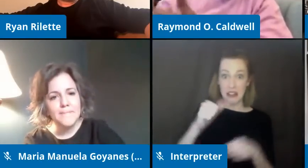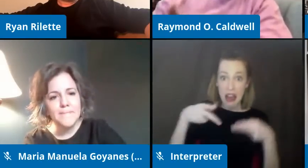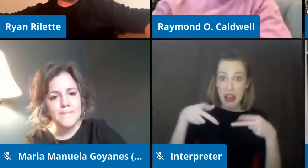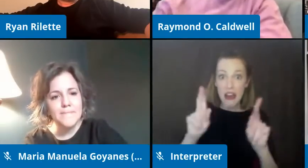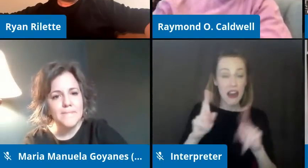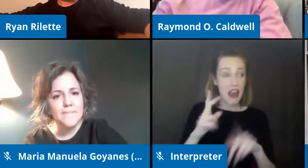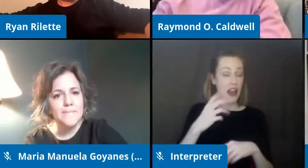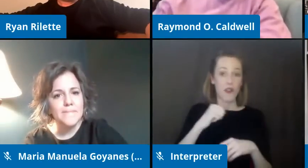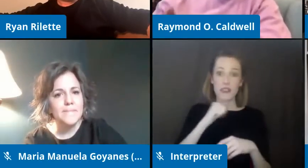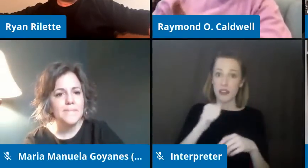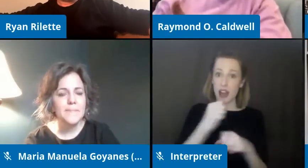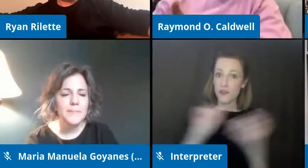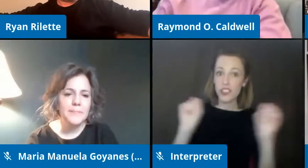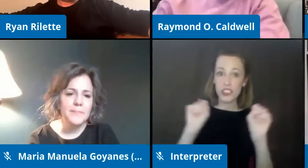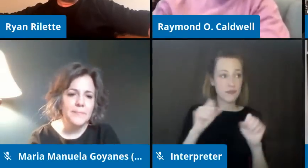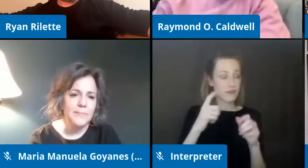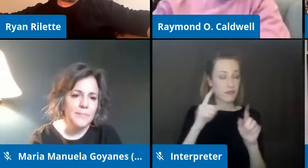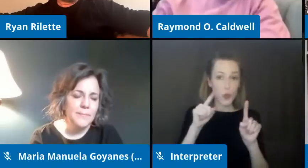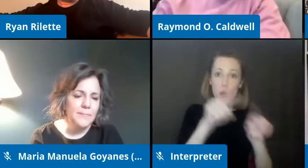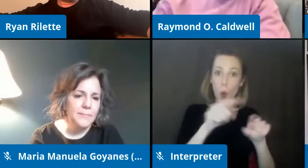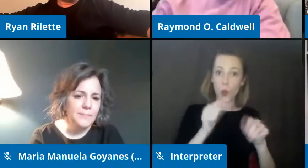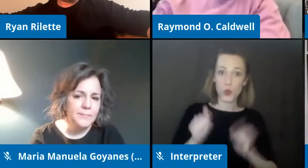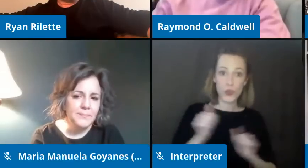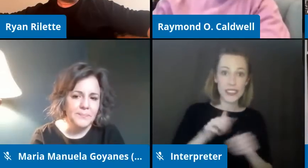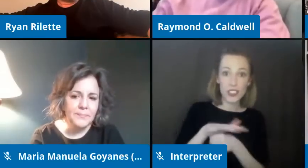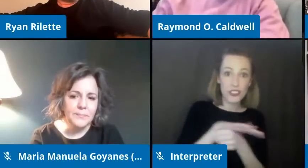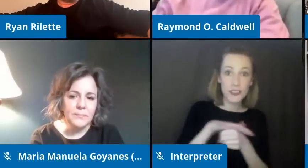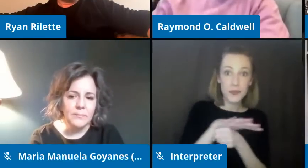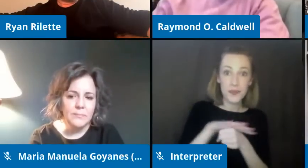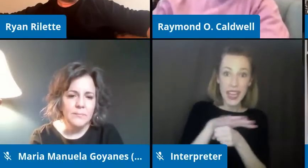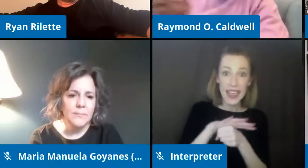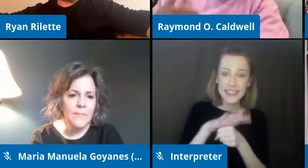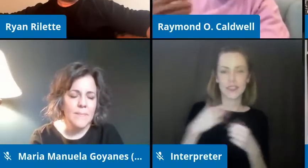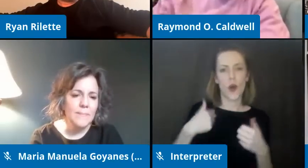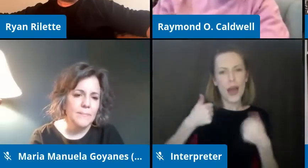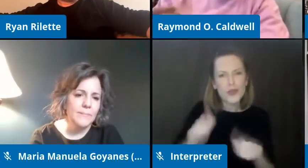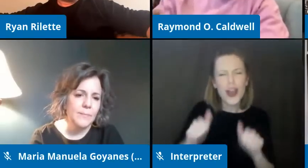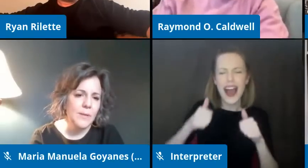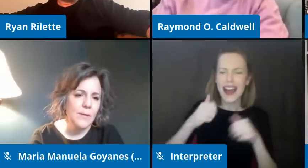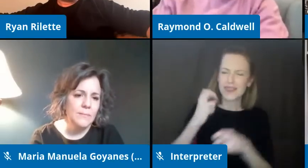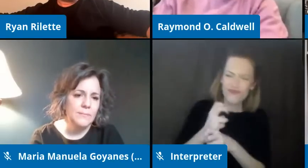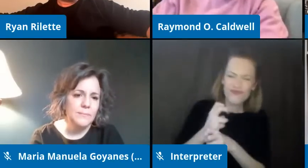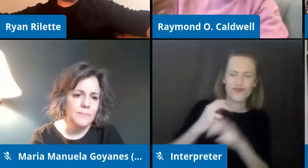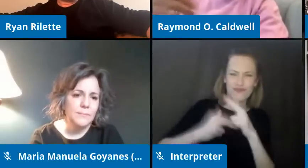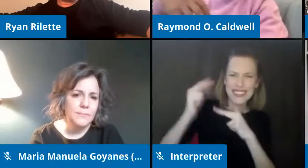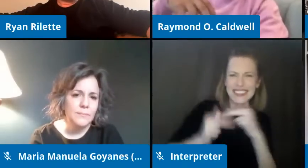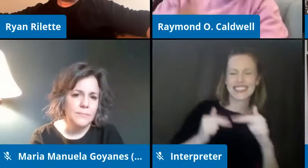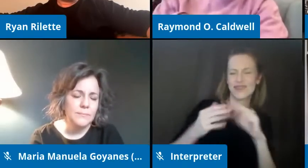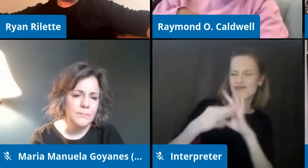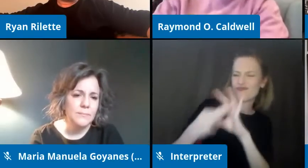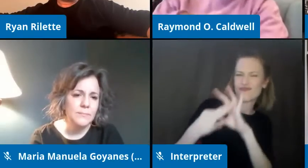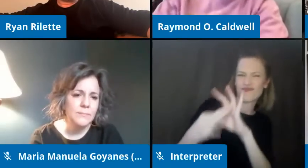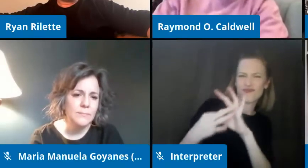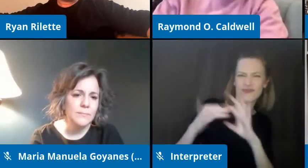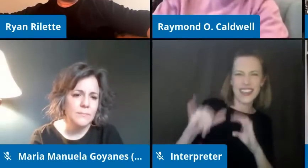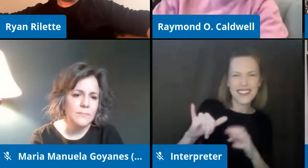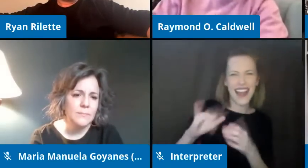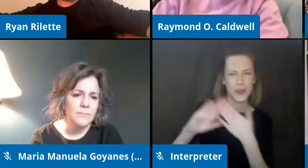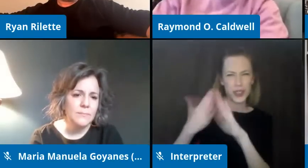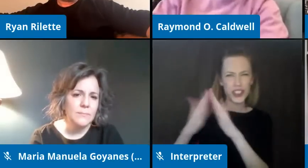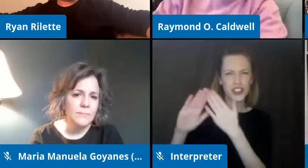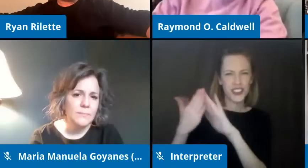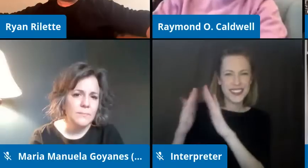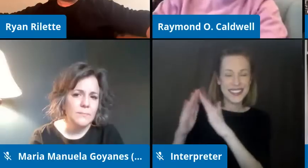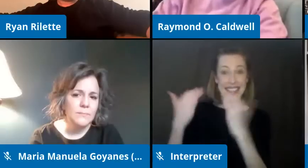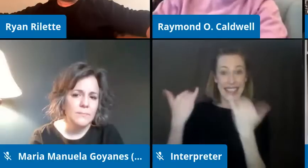trying to build this community, the pandemic happens. And so is that trust lost? Will my audience come back?